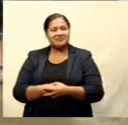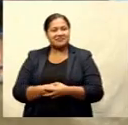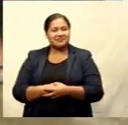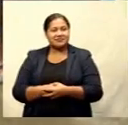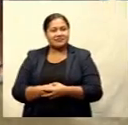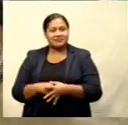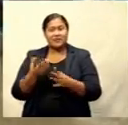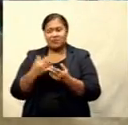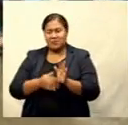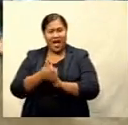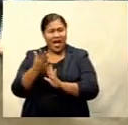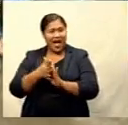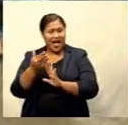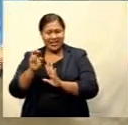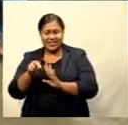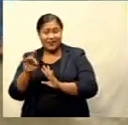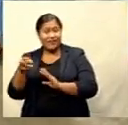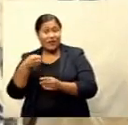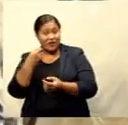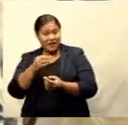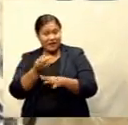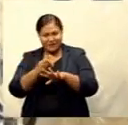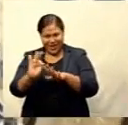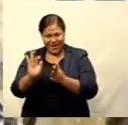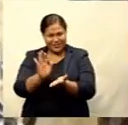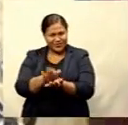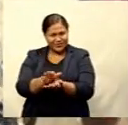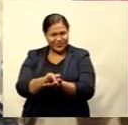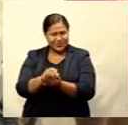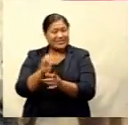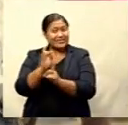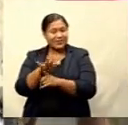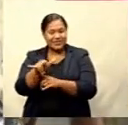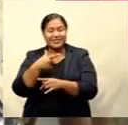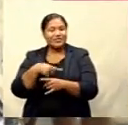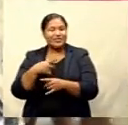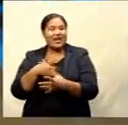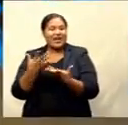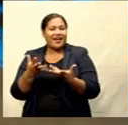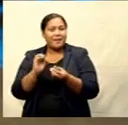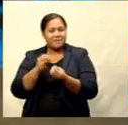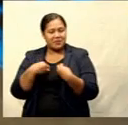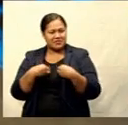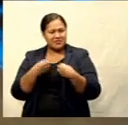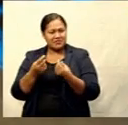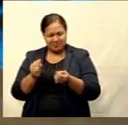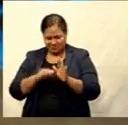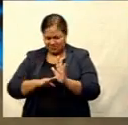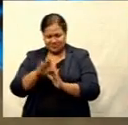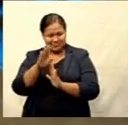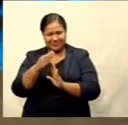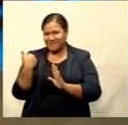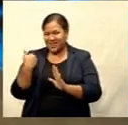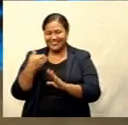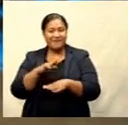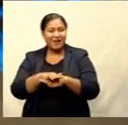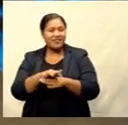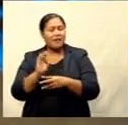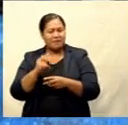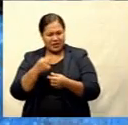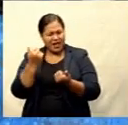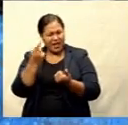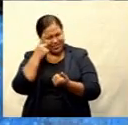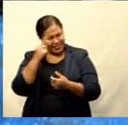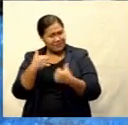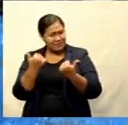There's a high demand for freshwater mussels, particularly kai, so that's why business has been going well in the past months. I guess there's a lot of people